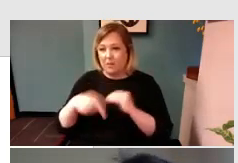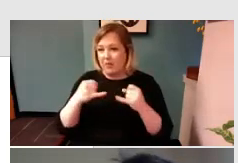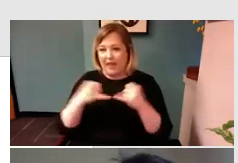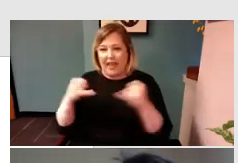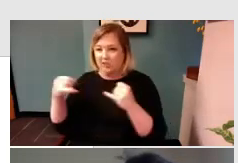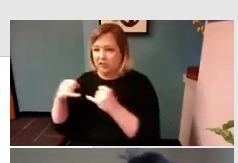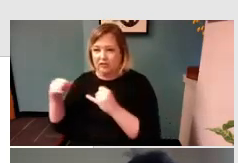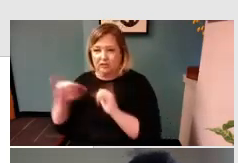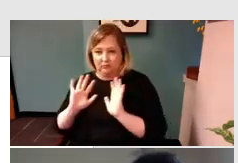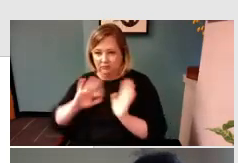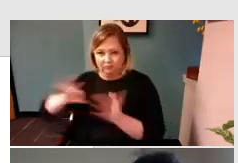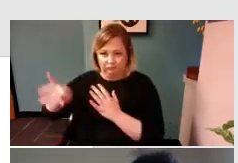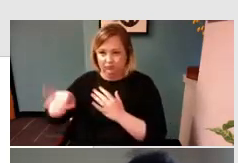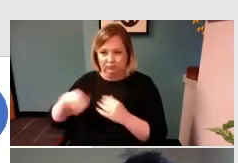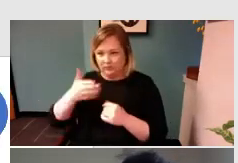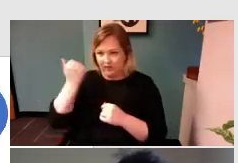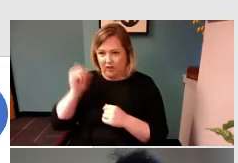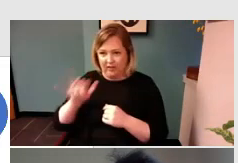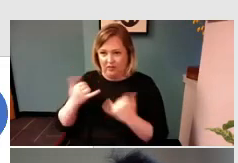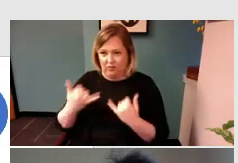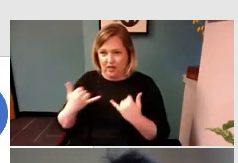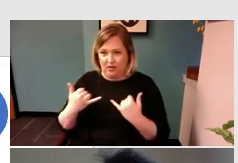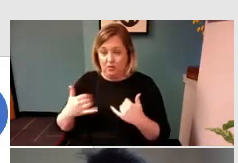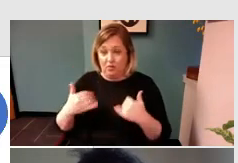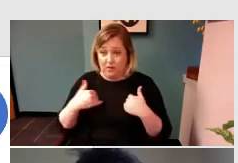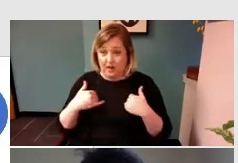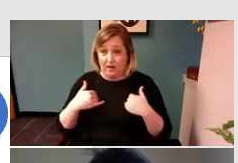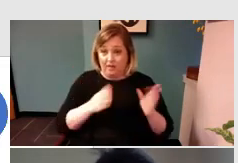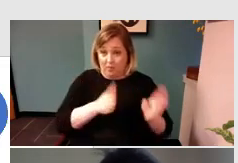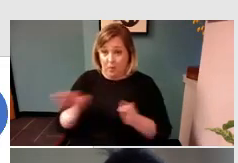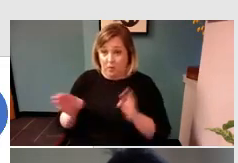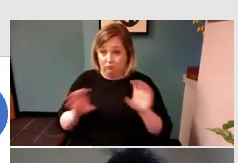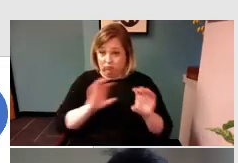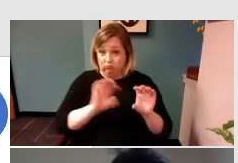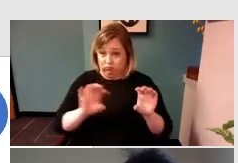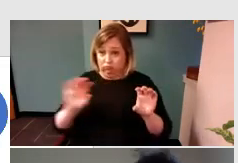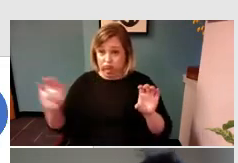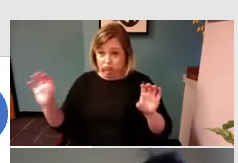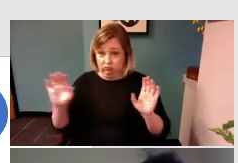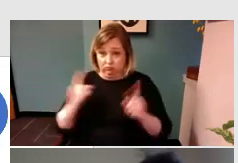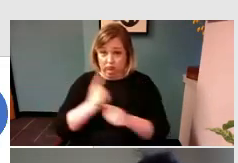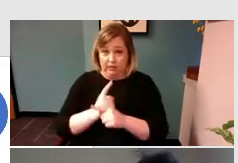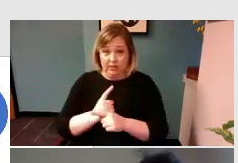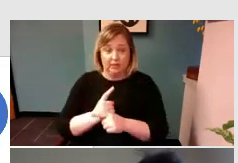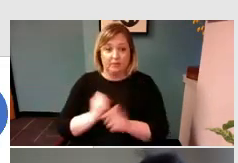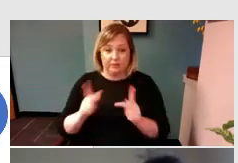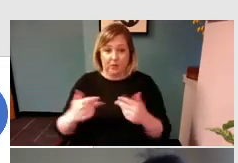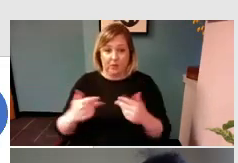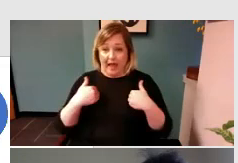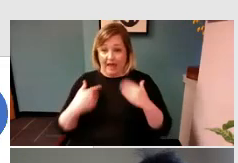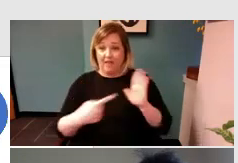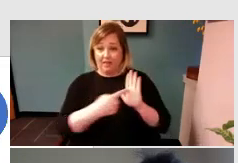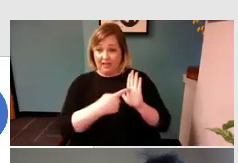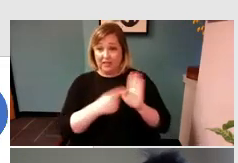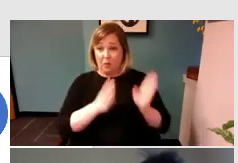CD, FG, right? Okay. So now we have these ordering, and how would I now